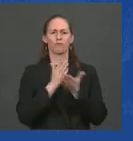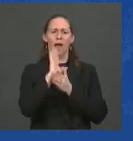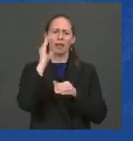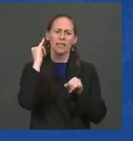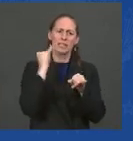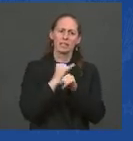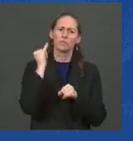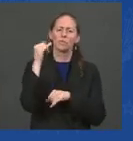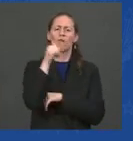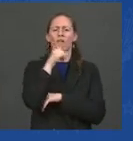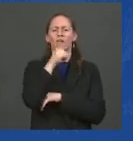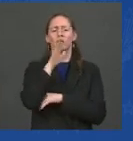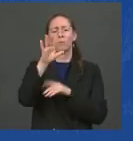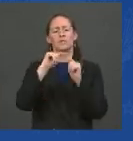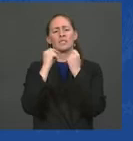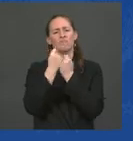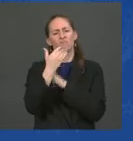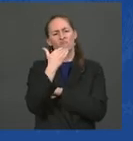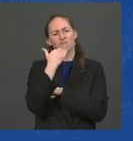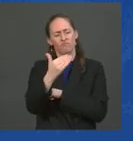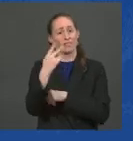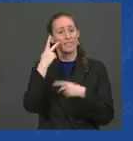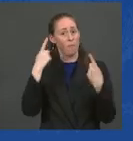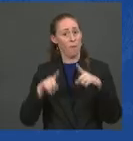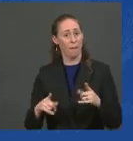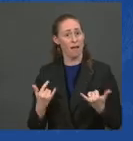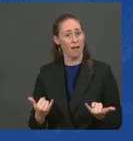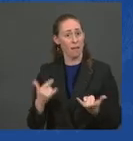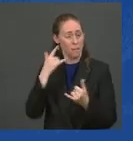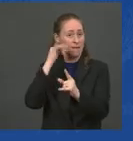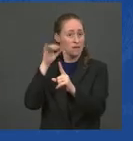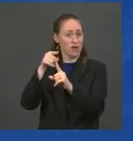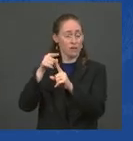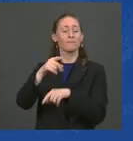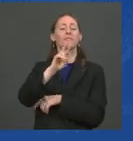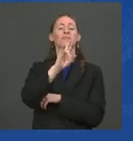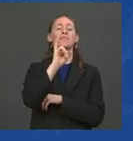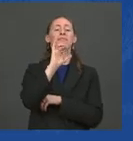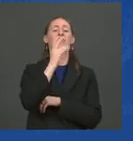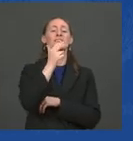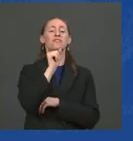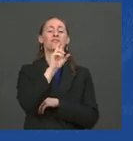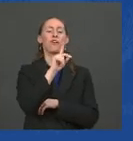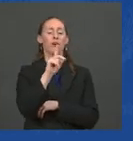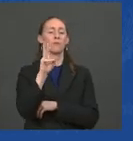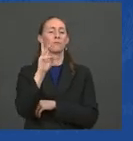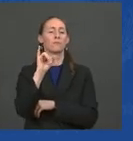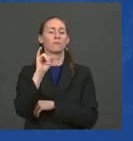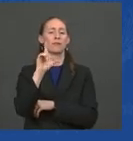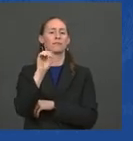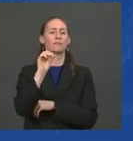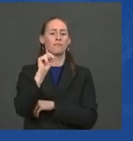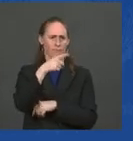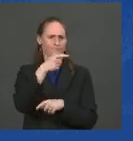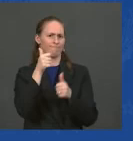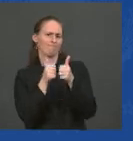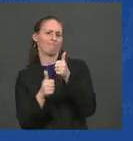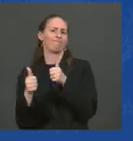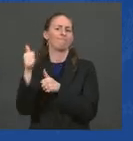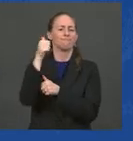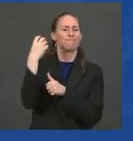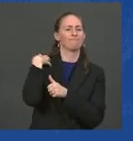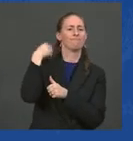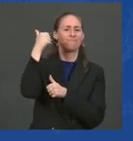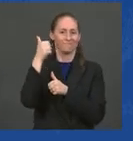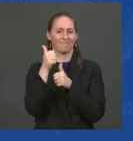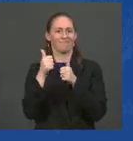happen. Richard Wilson, who is the Gladstone, holds the Gladstein chair, is also tremendously important.